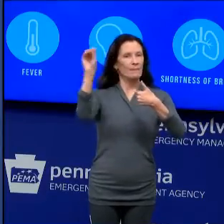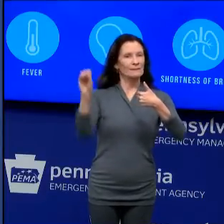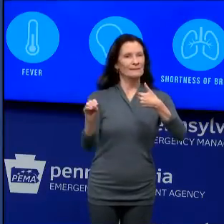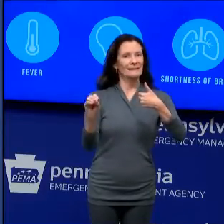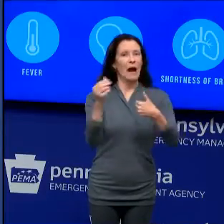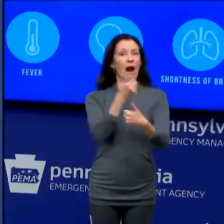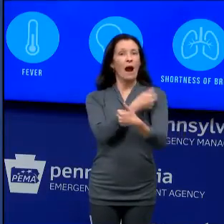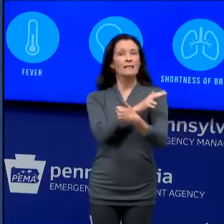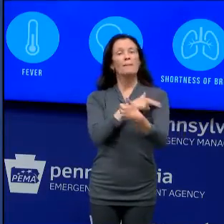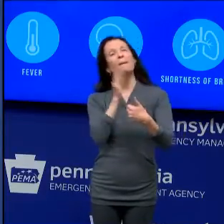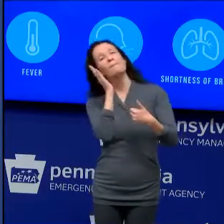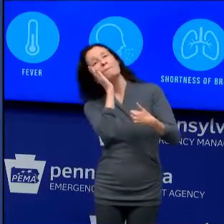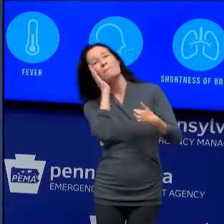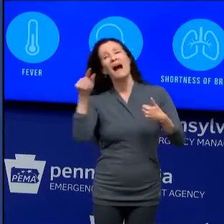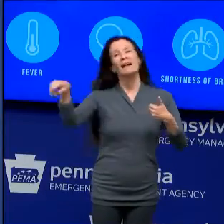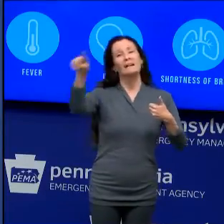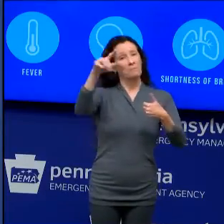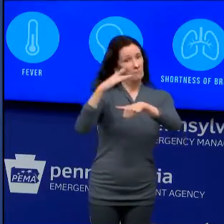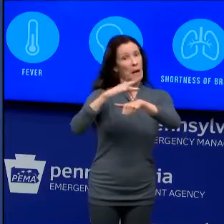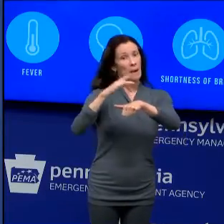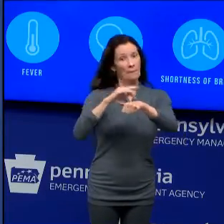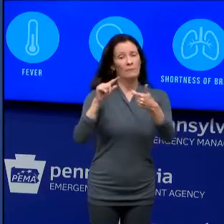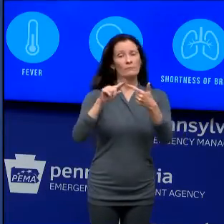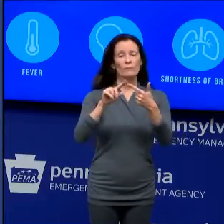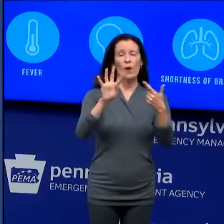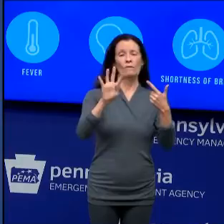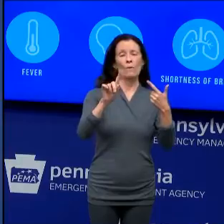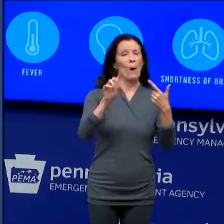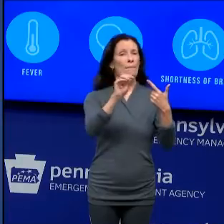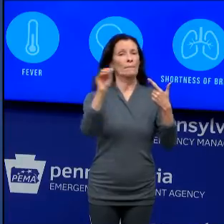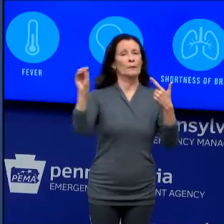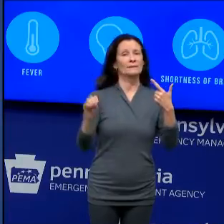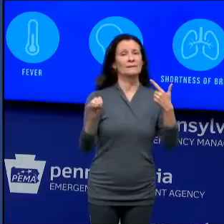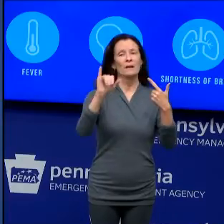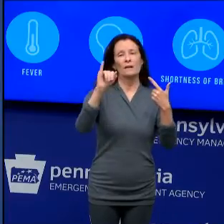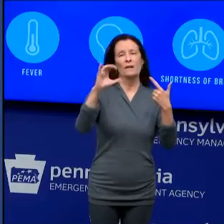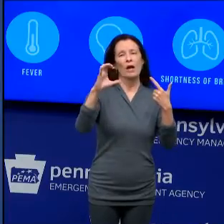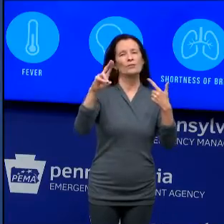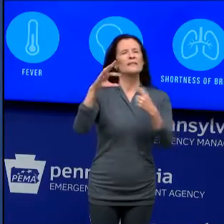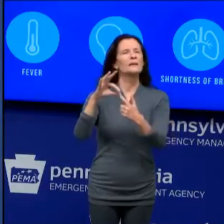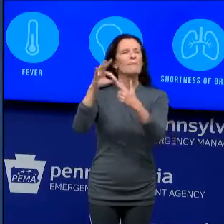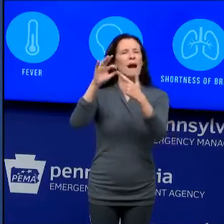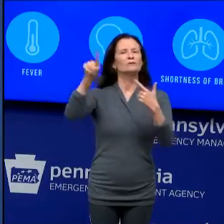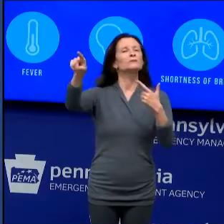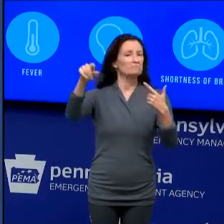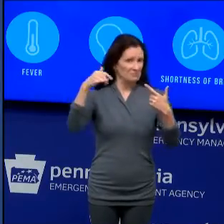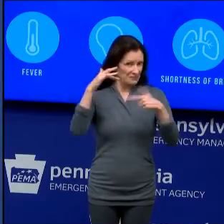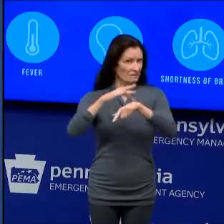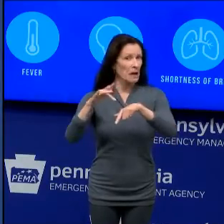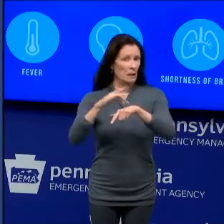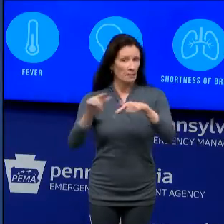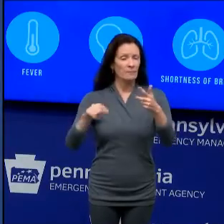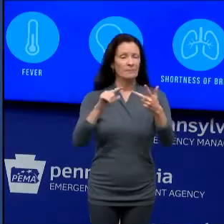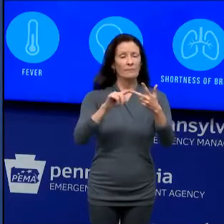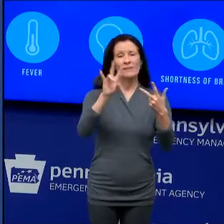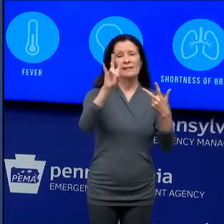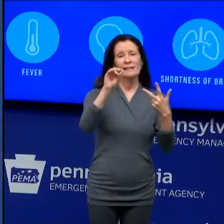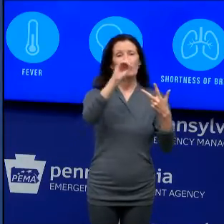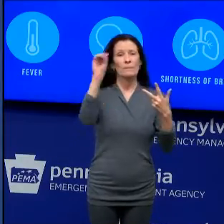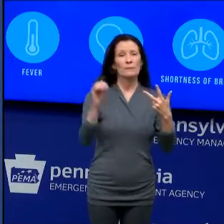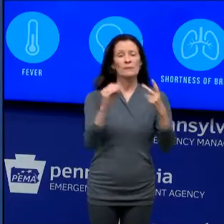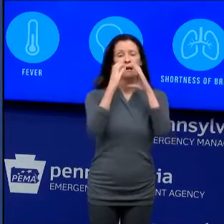of intensive care unit beds, and more than 70% of our ventilators are still